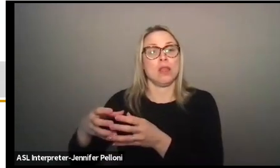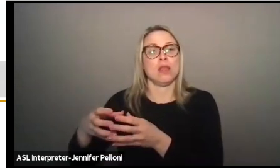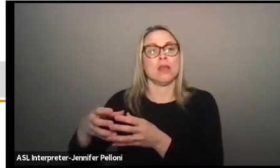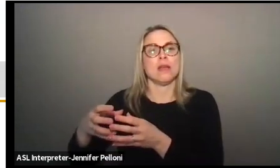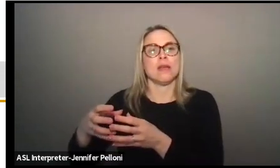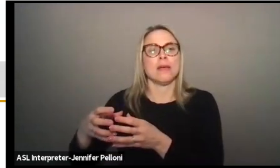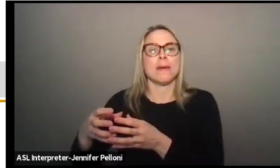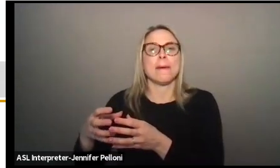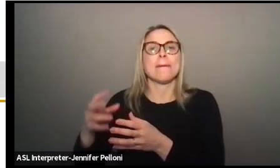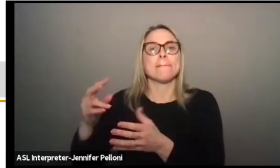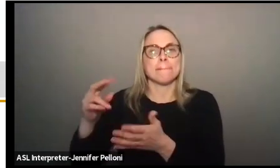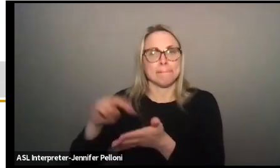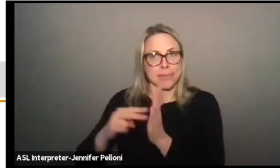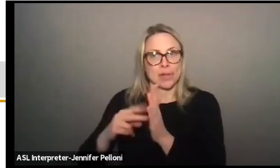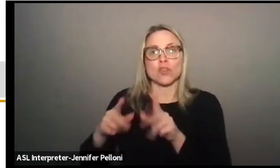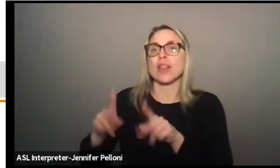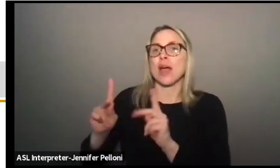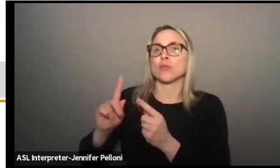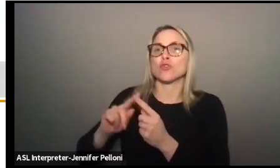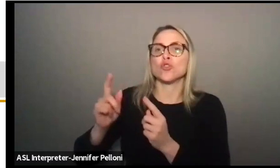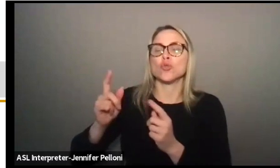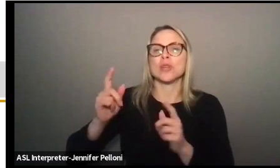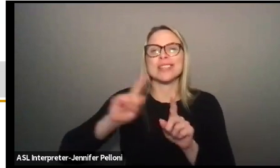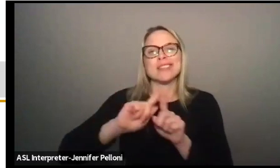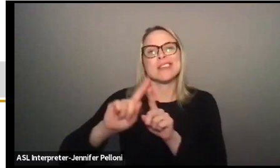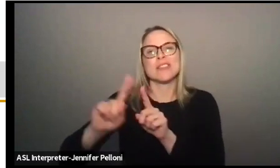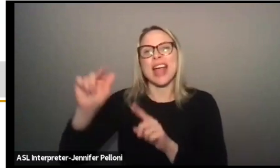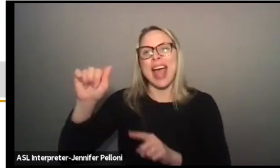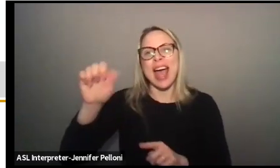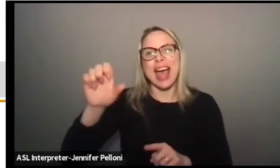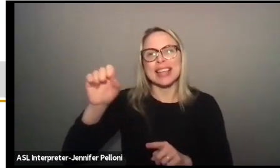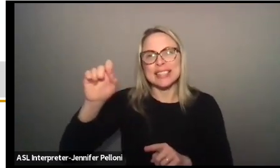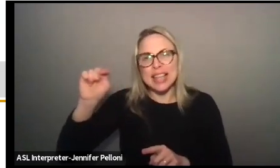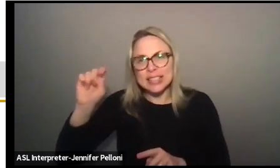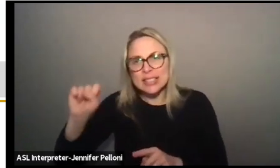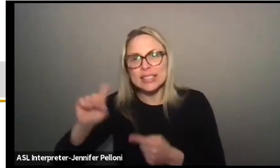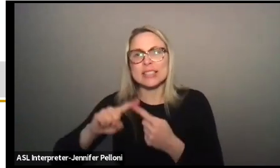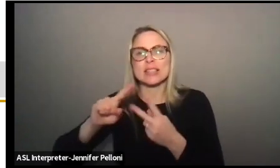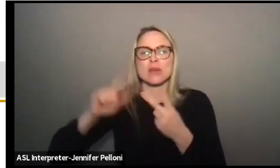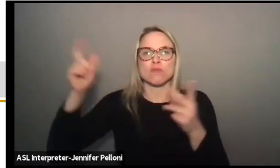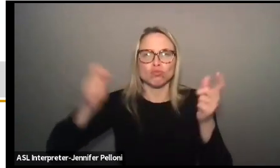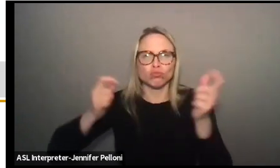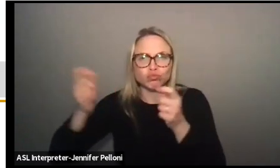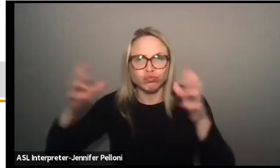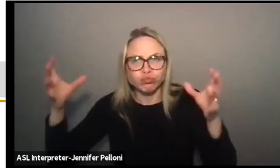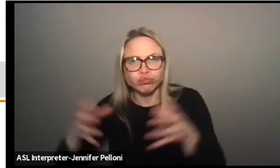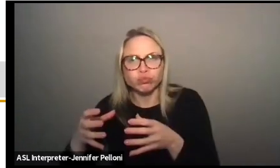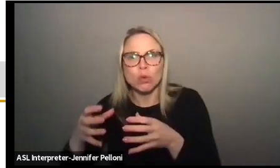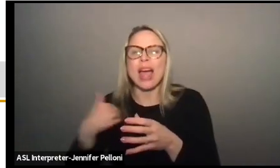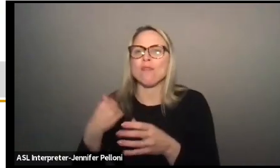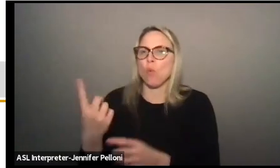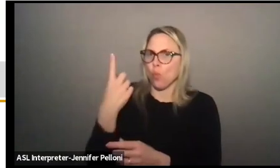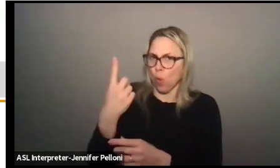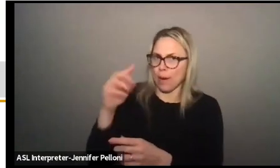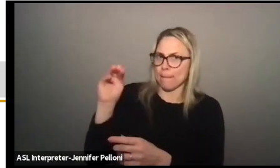pool that you are allowed to pool assets, and you are allowed to have one master trust